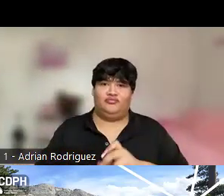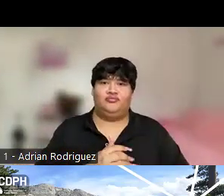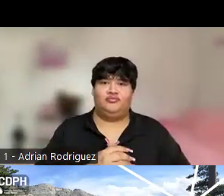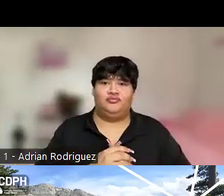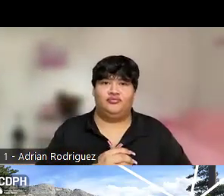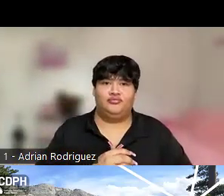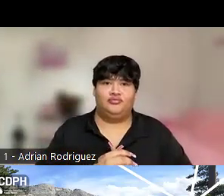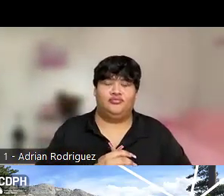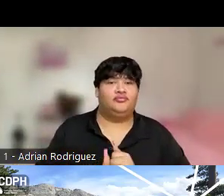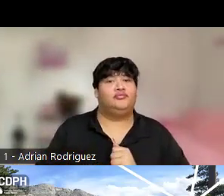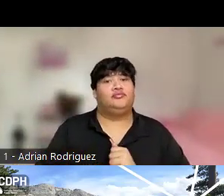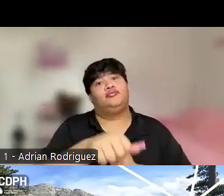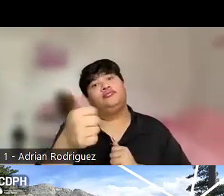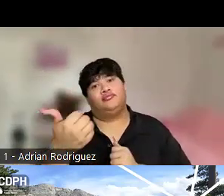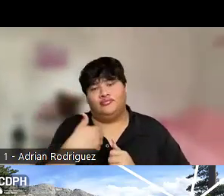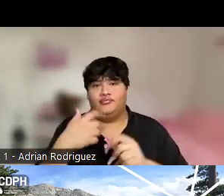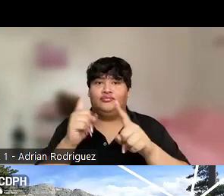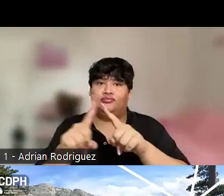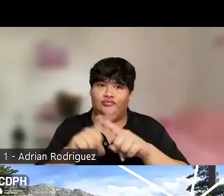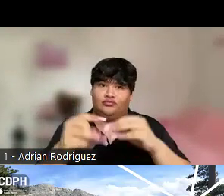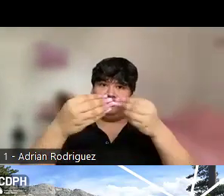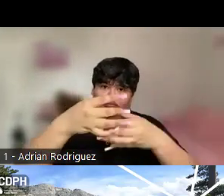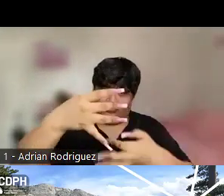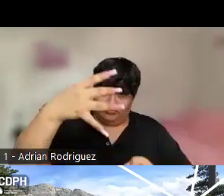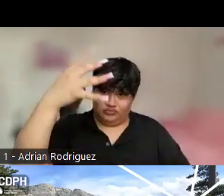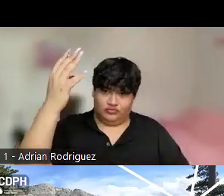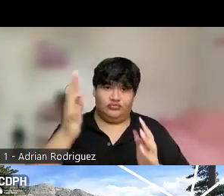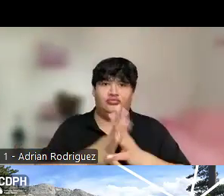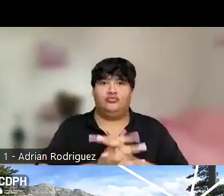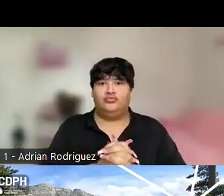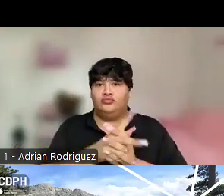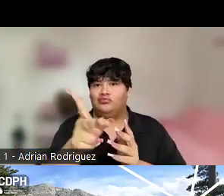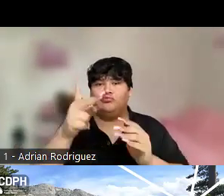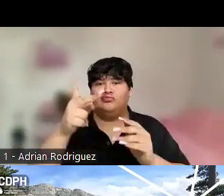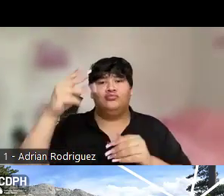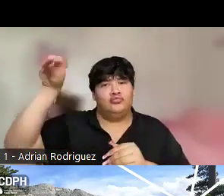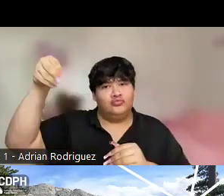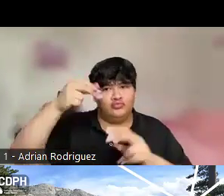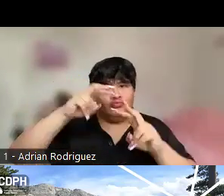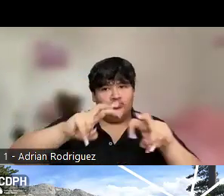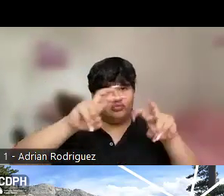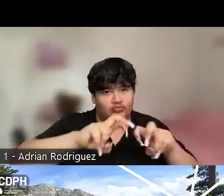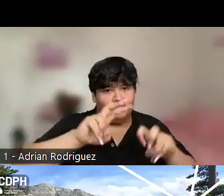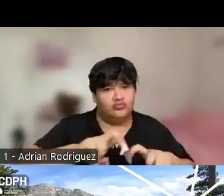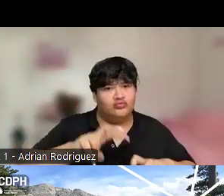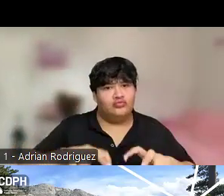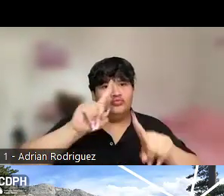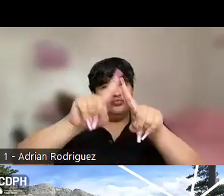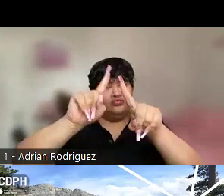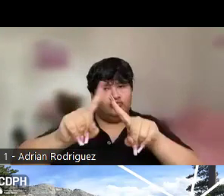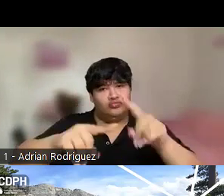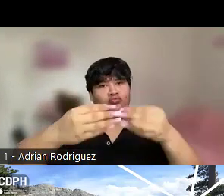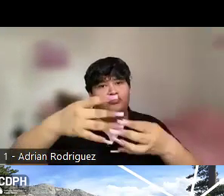additional publications to share from these research grantees. And then the